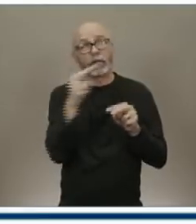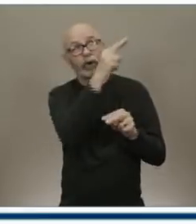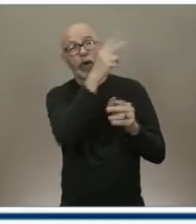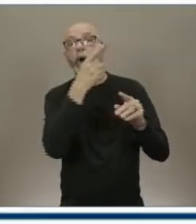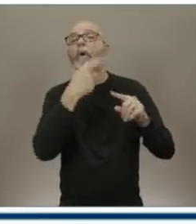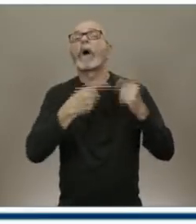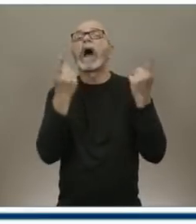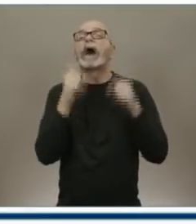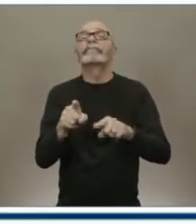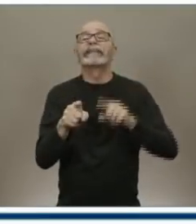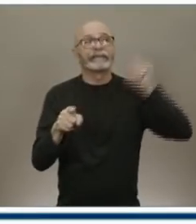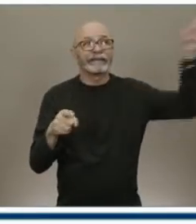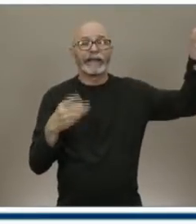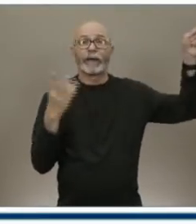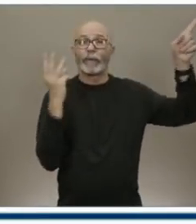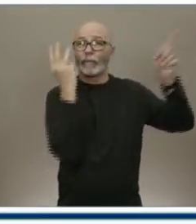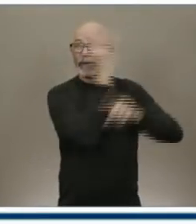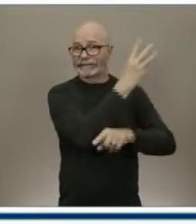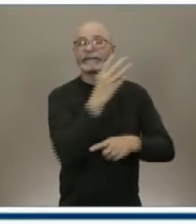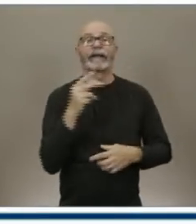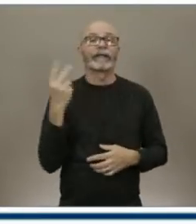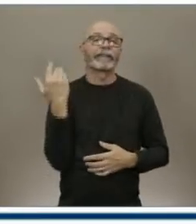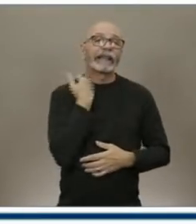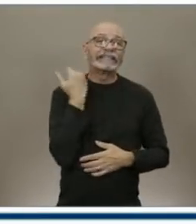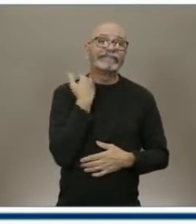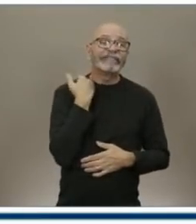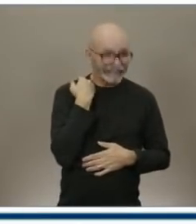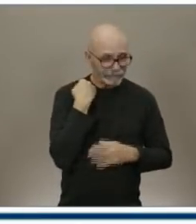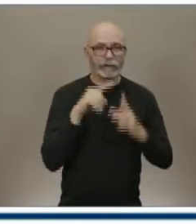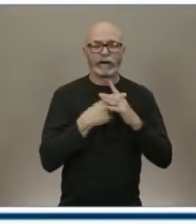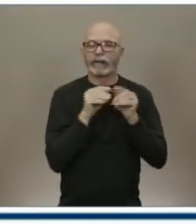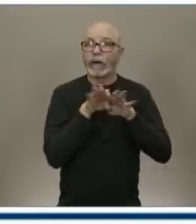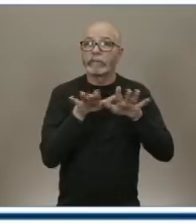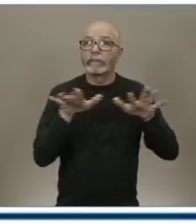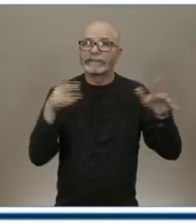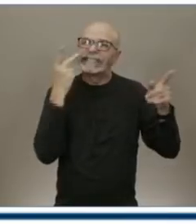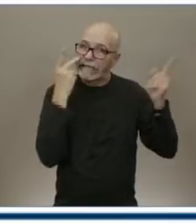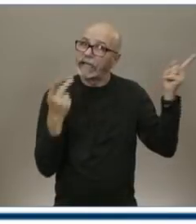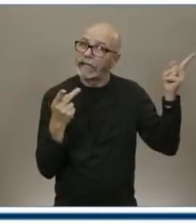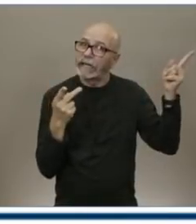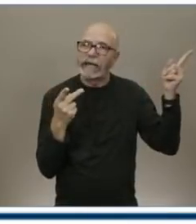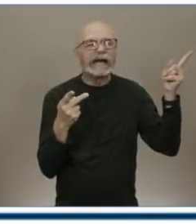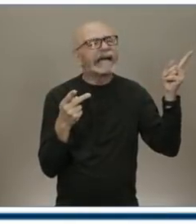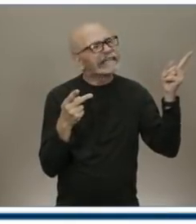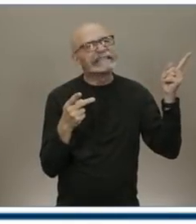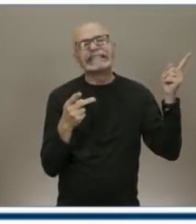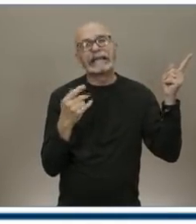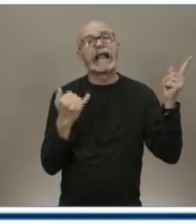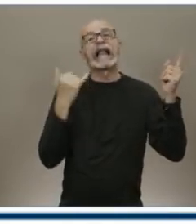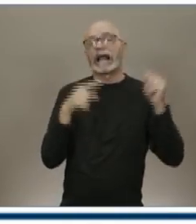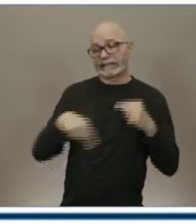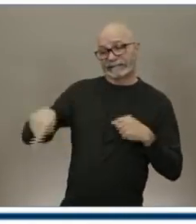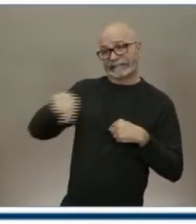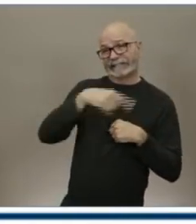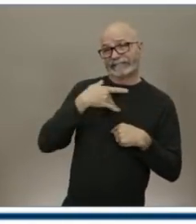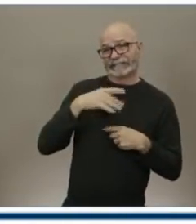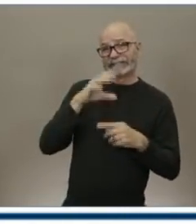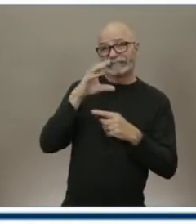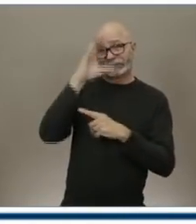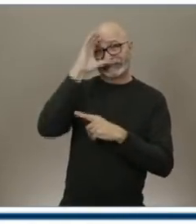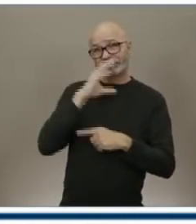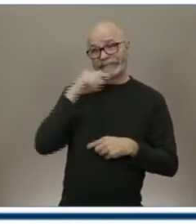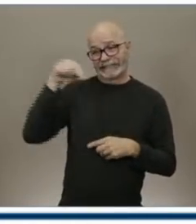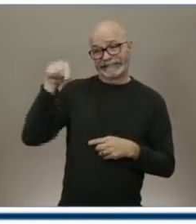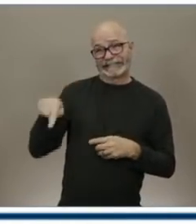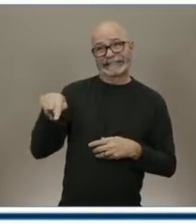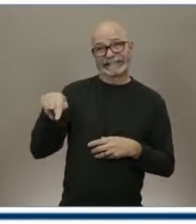They saw an uptick in cases. If COVID decides to join Christmas gatherings, cases can be identified before kids